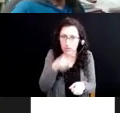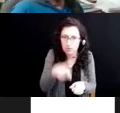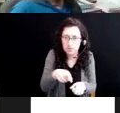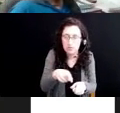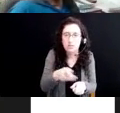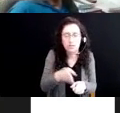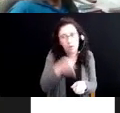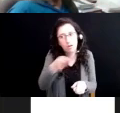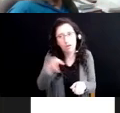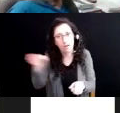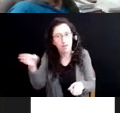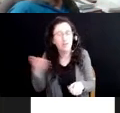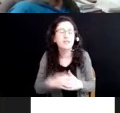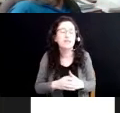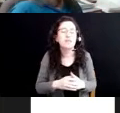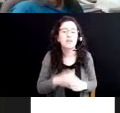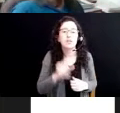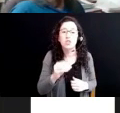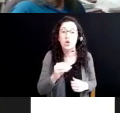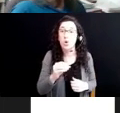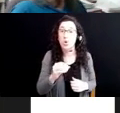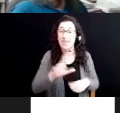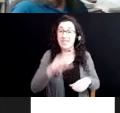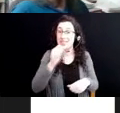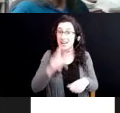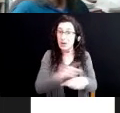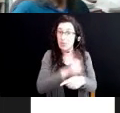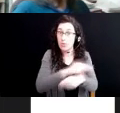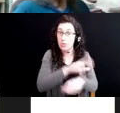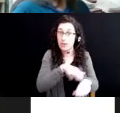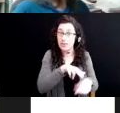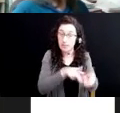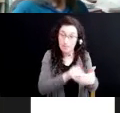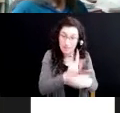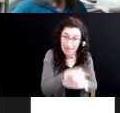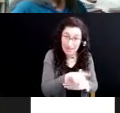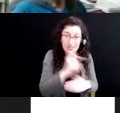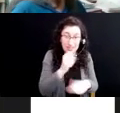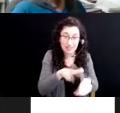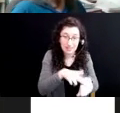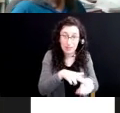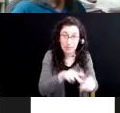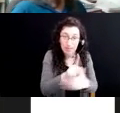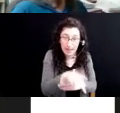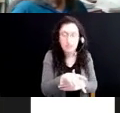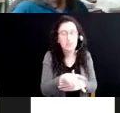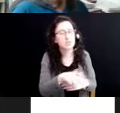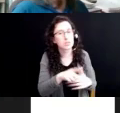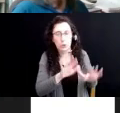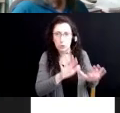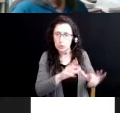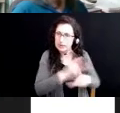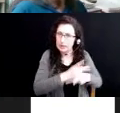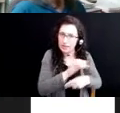Keep battling those invasives, plants and animals. Animals can be a little trickier, but animals,